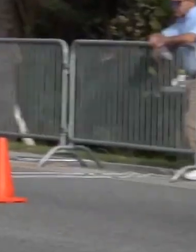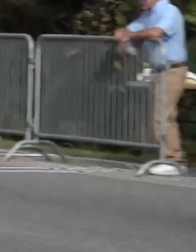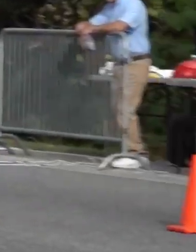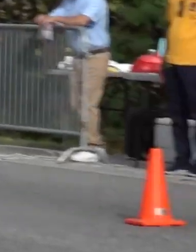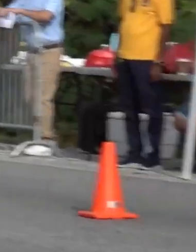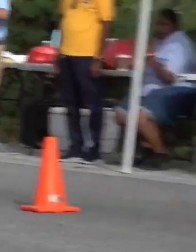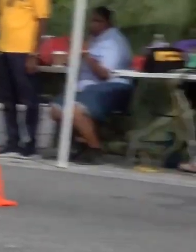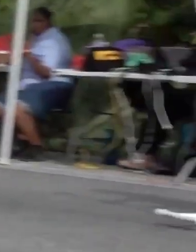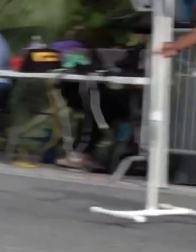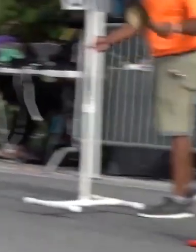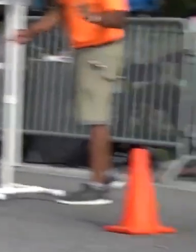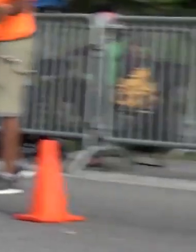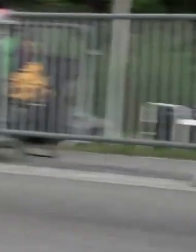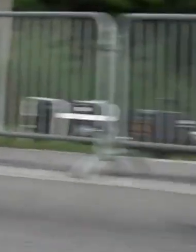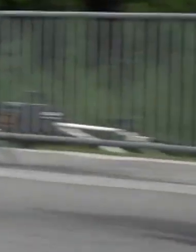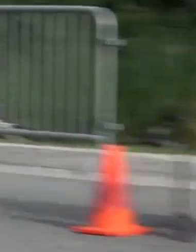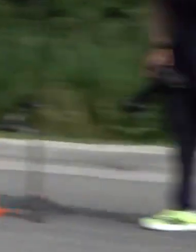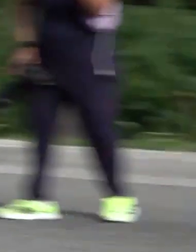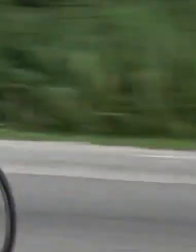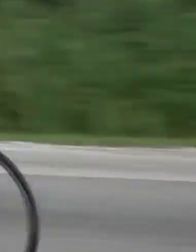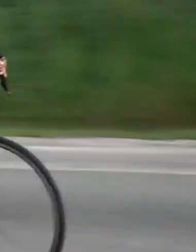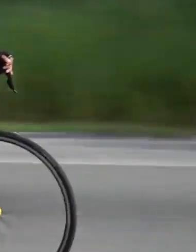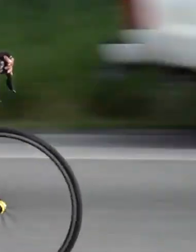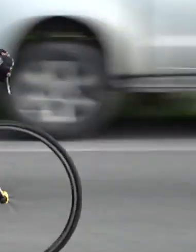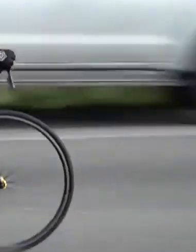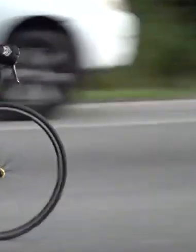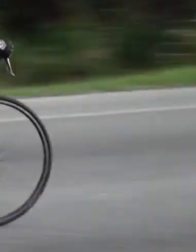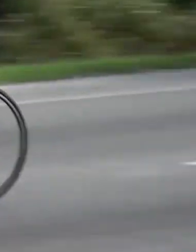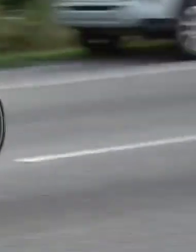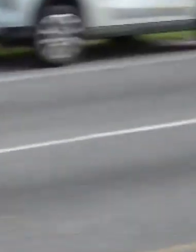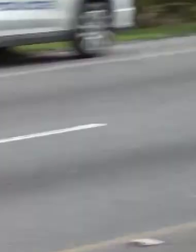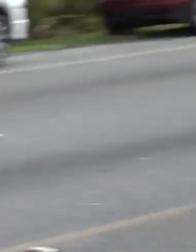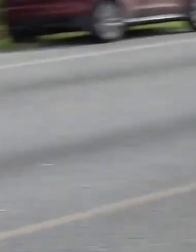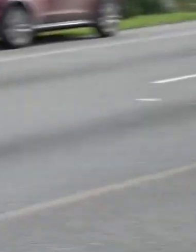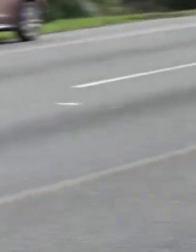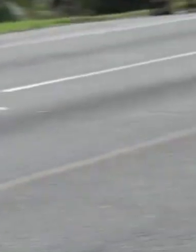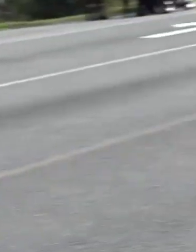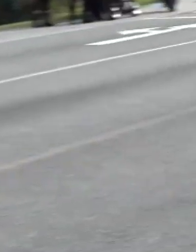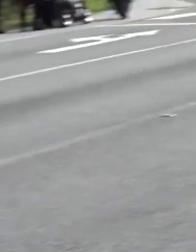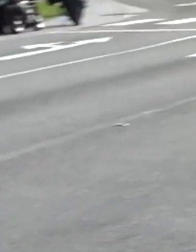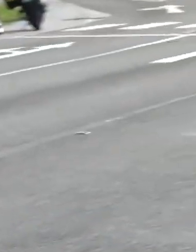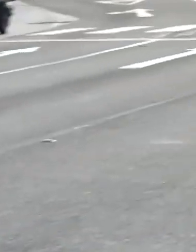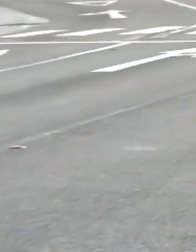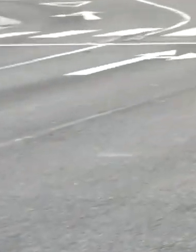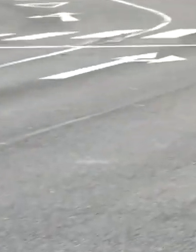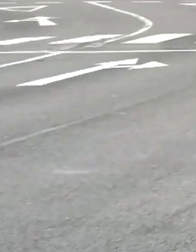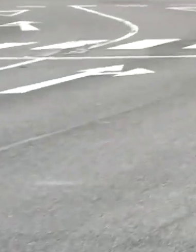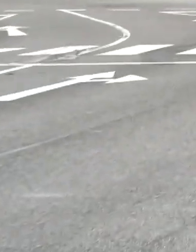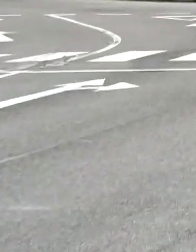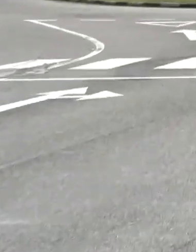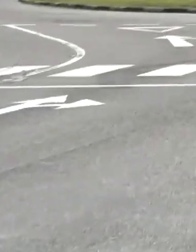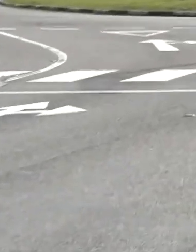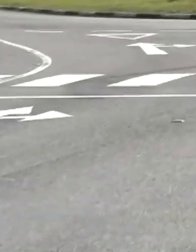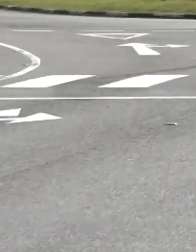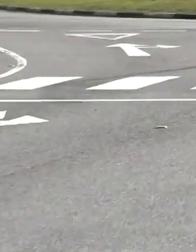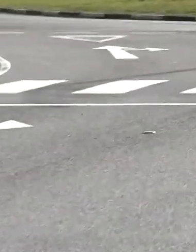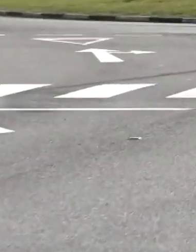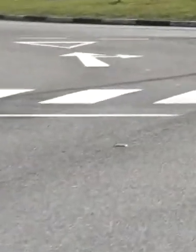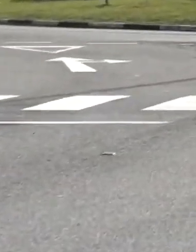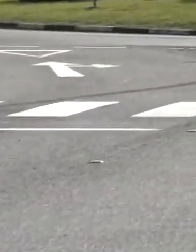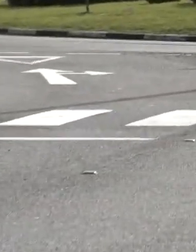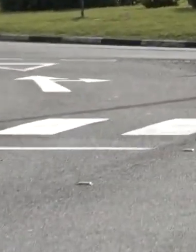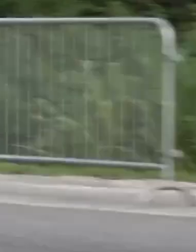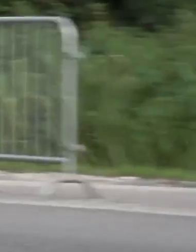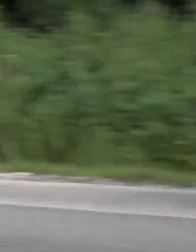and done, third place went to Trinidad and Tobago's Shamika Hoyt, 20 minutes, 50.30